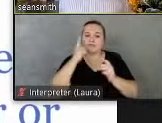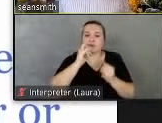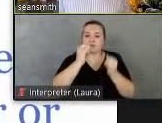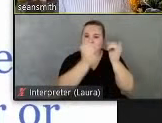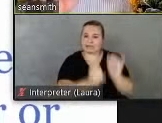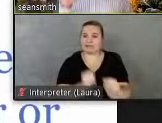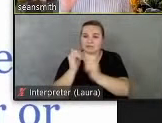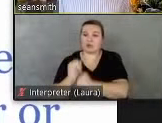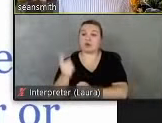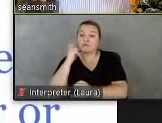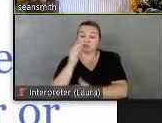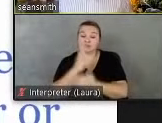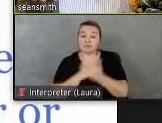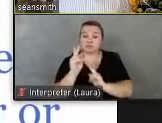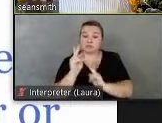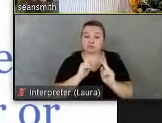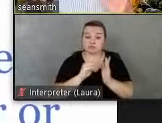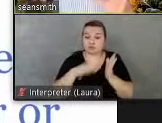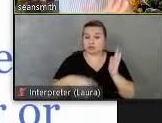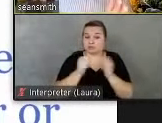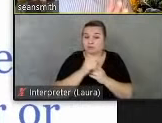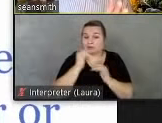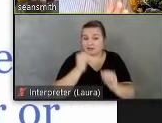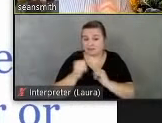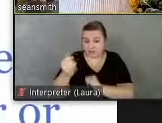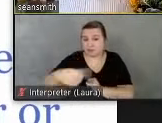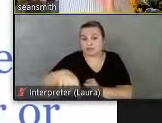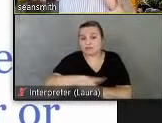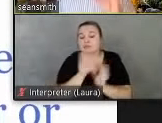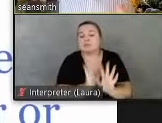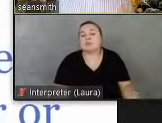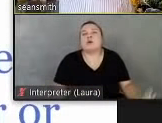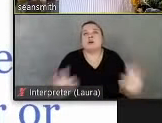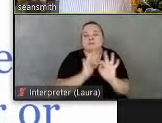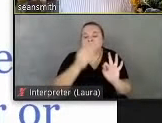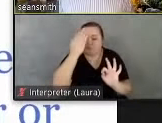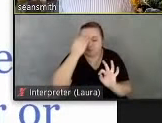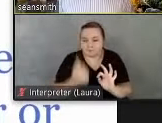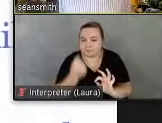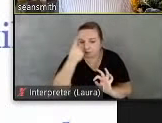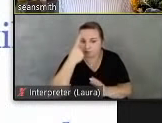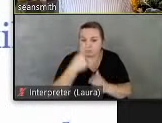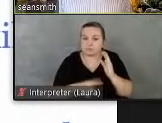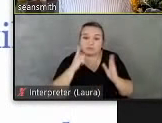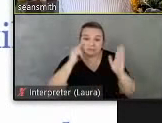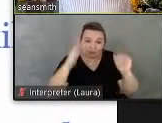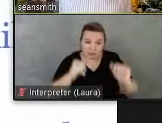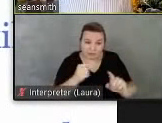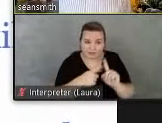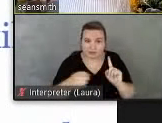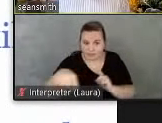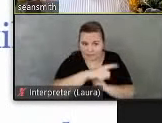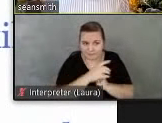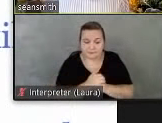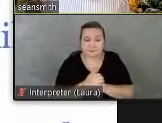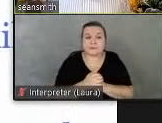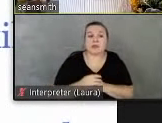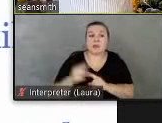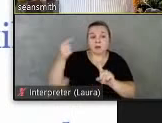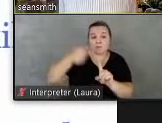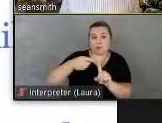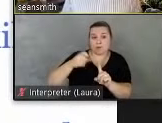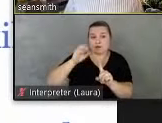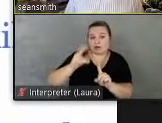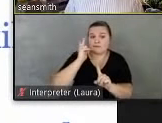students with disabilities, that's going to be critical for them to understand those rules, for them to understand what's expected of them. Point of view, of